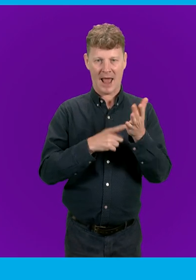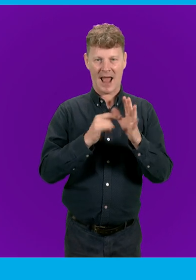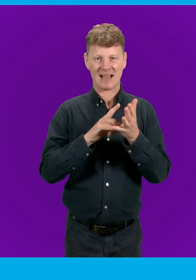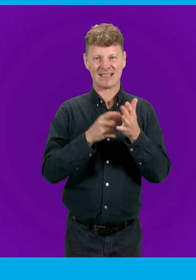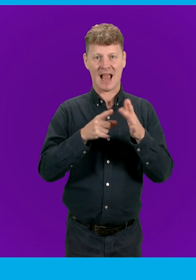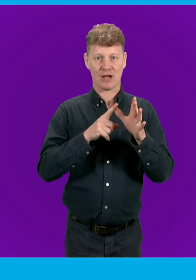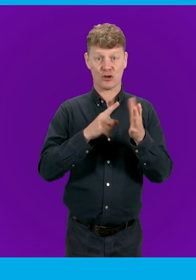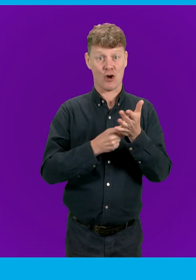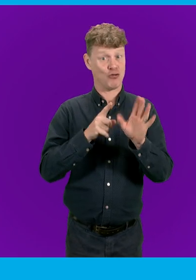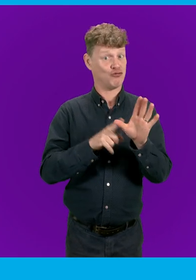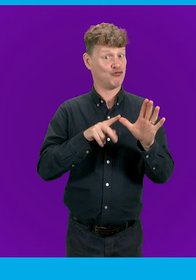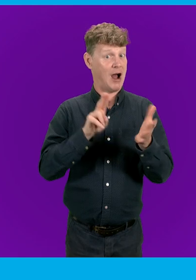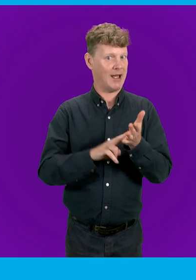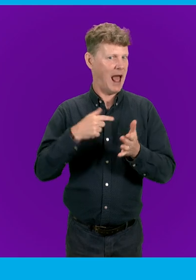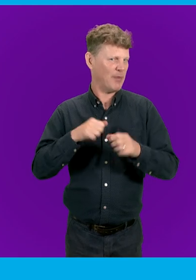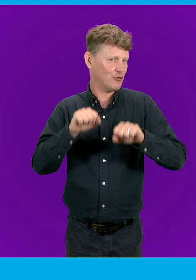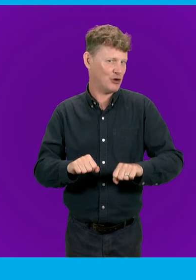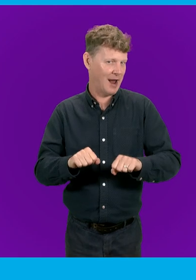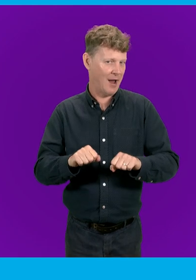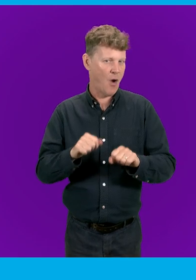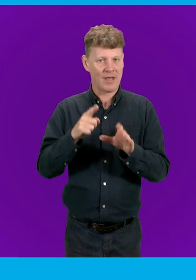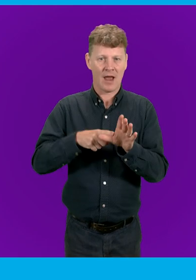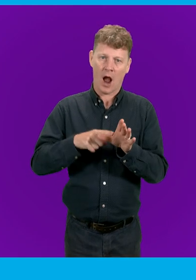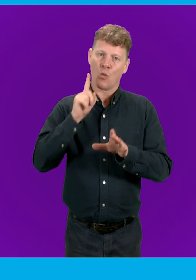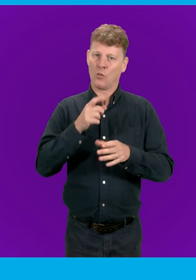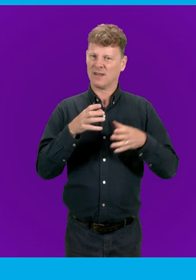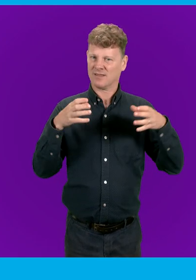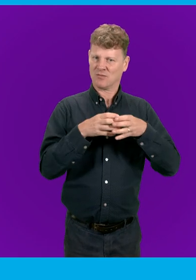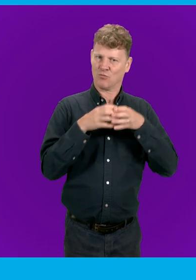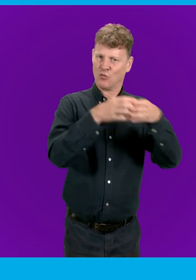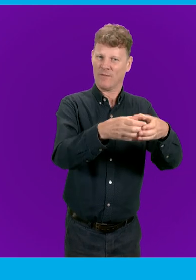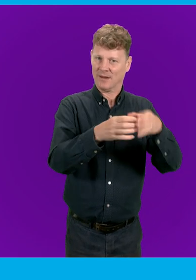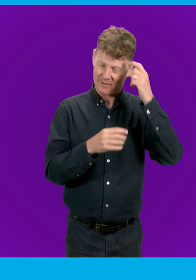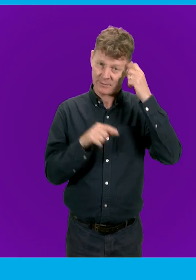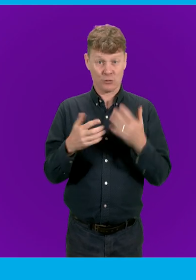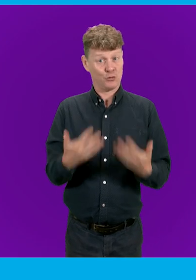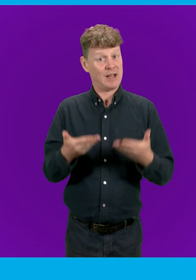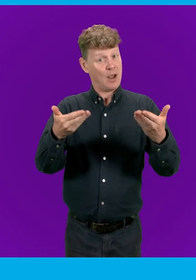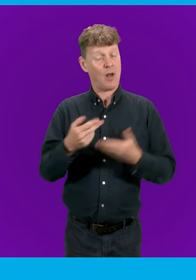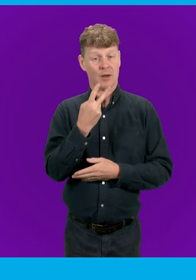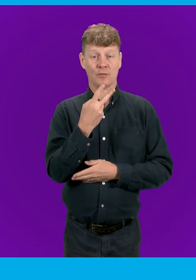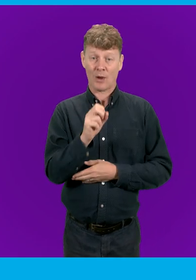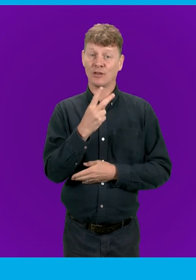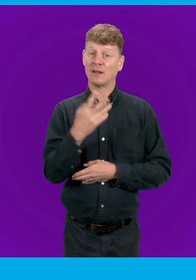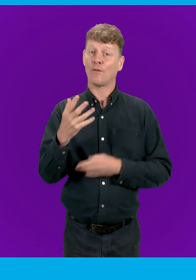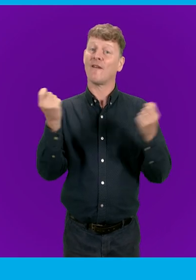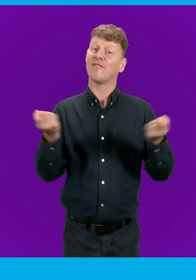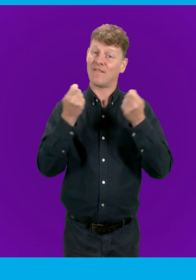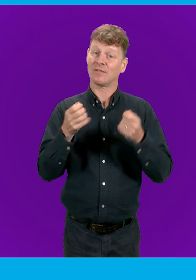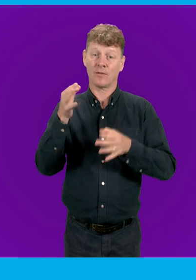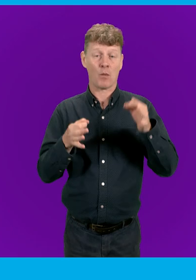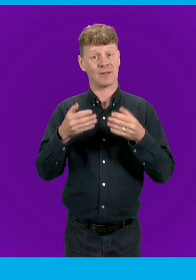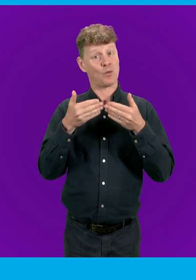chairperson of the Young Women's Movement. And I'd like to welcome you today to the 2024 Festival of Politics opening